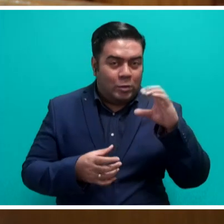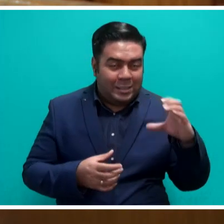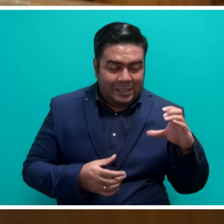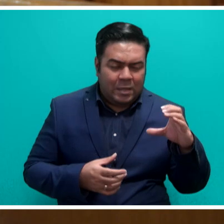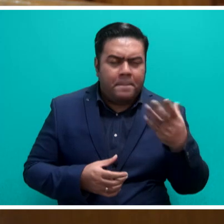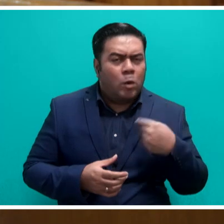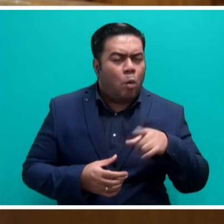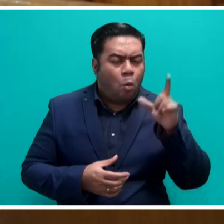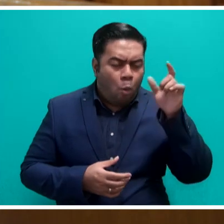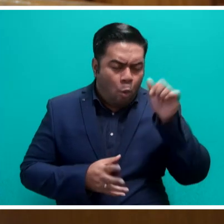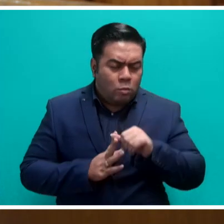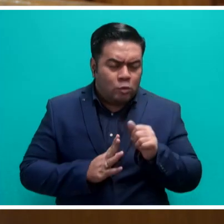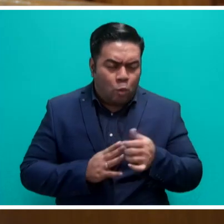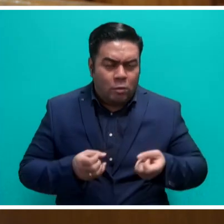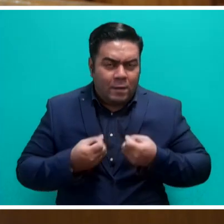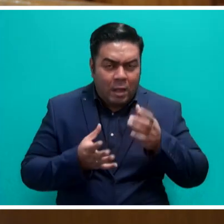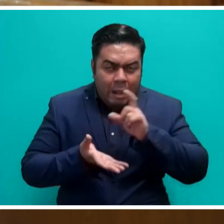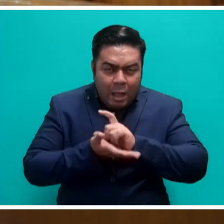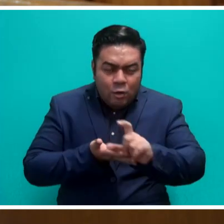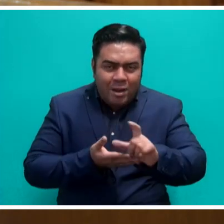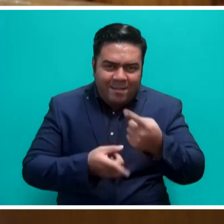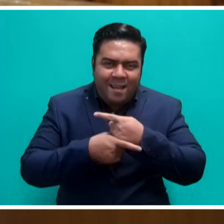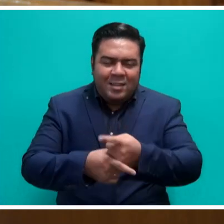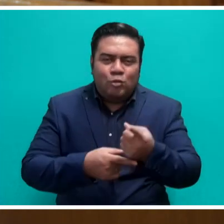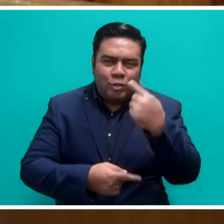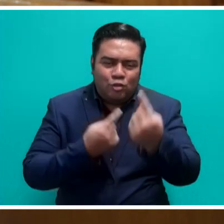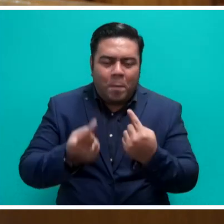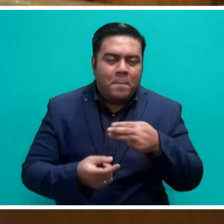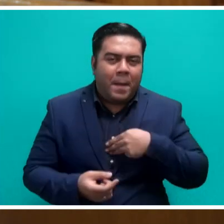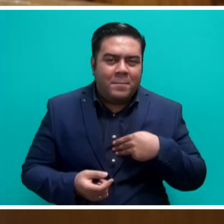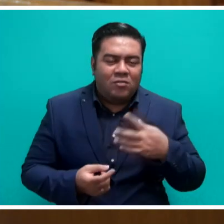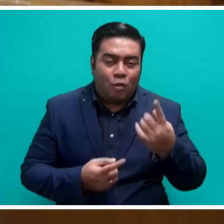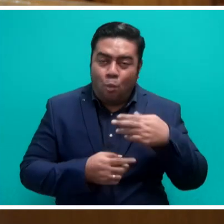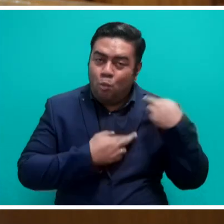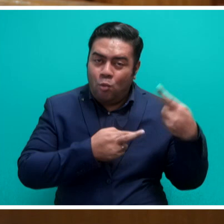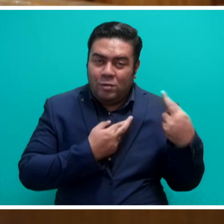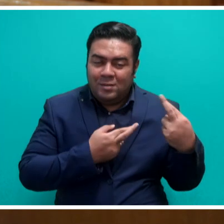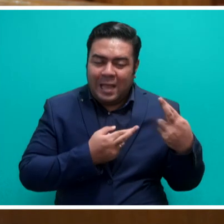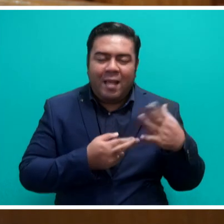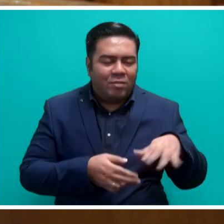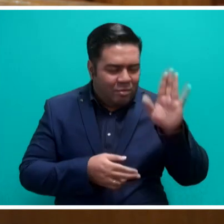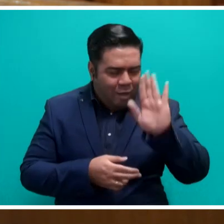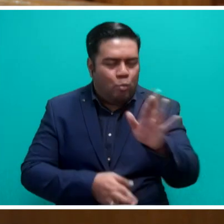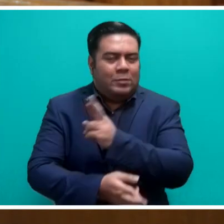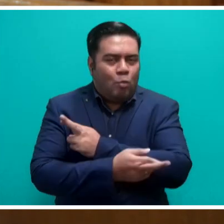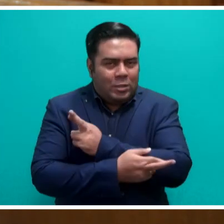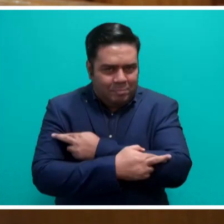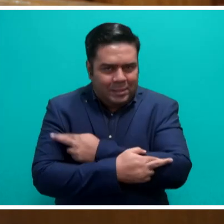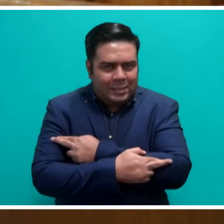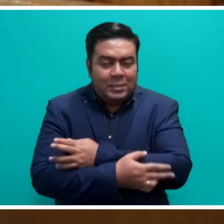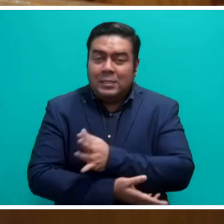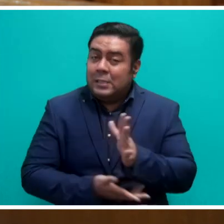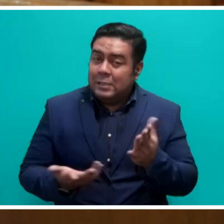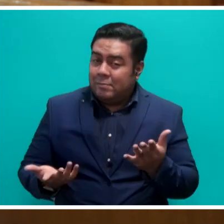also provide clarity and guidance to its members regarding their roles and their responsibilities.